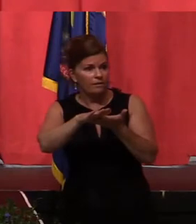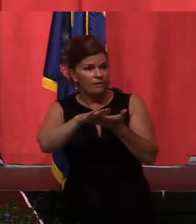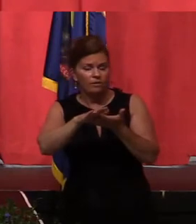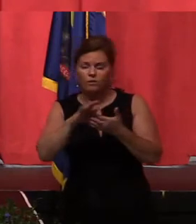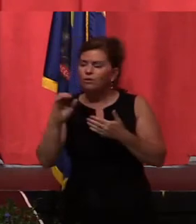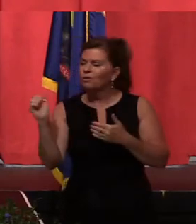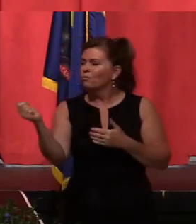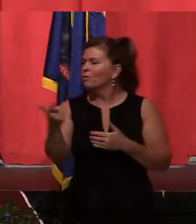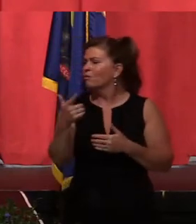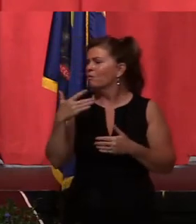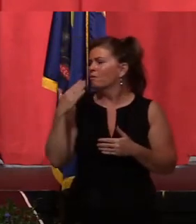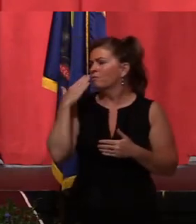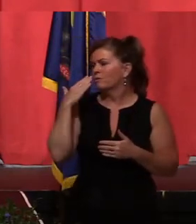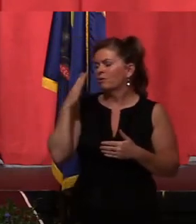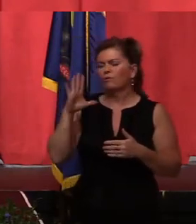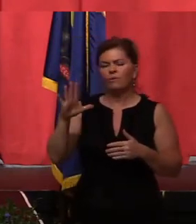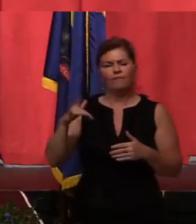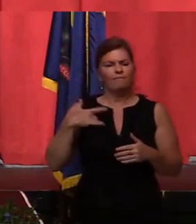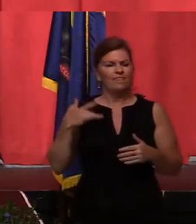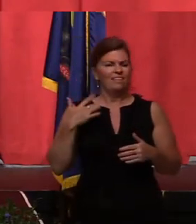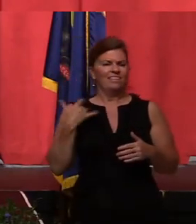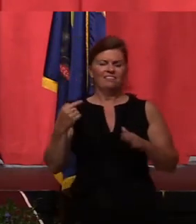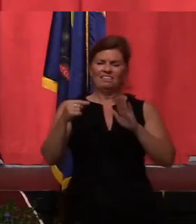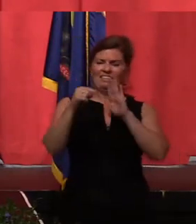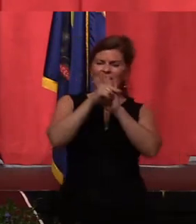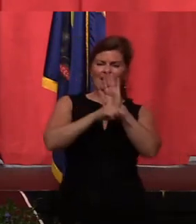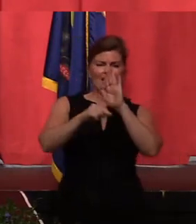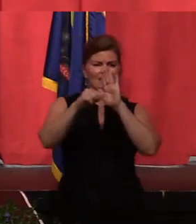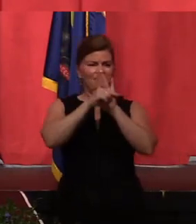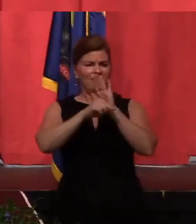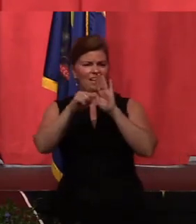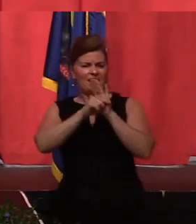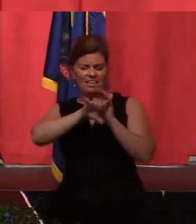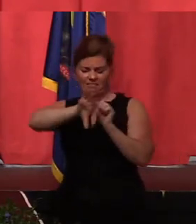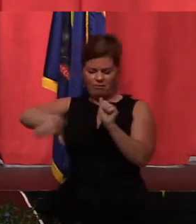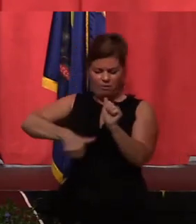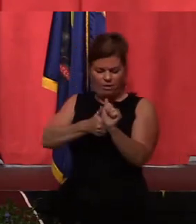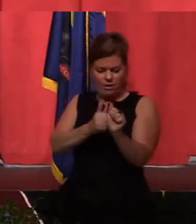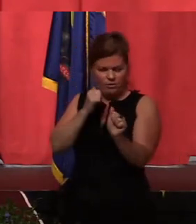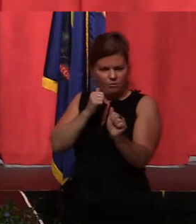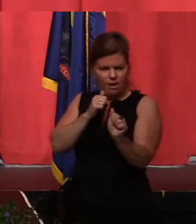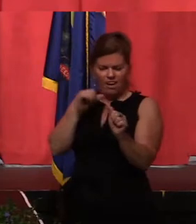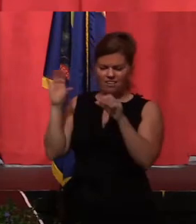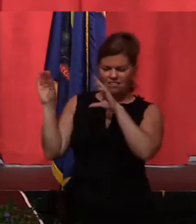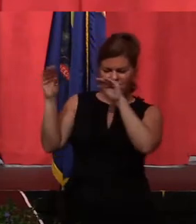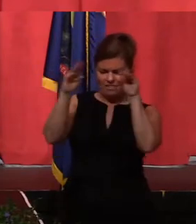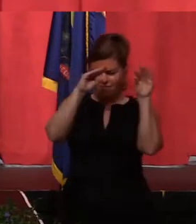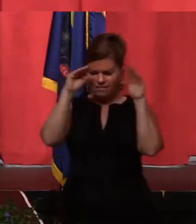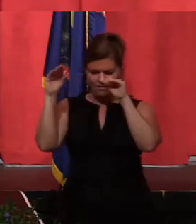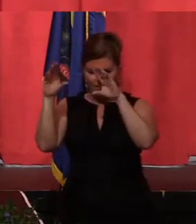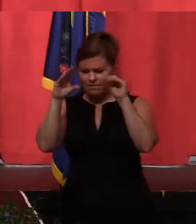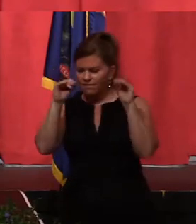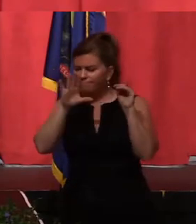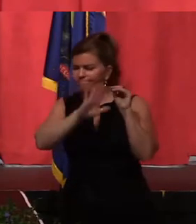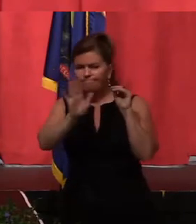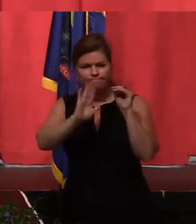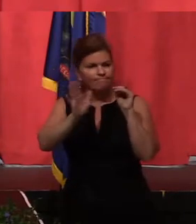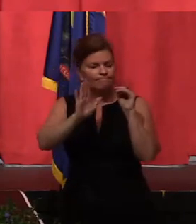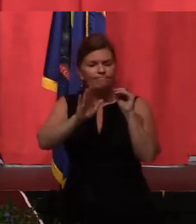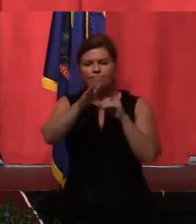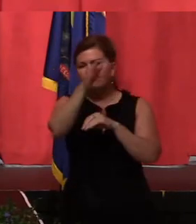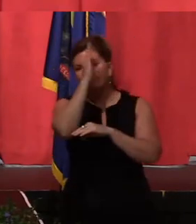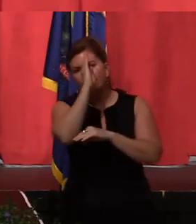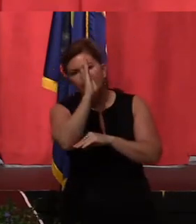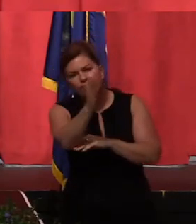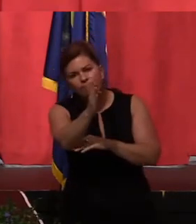sucked into the whirlpool of negativity that is talking behind others' backs. Instead, speak directly with